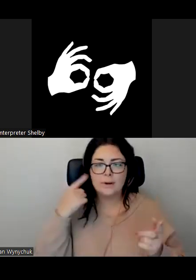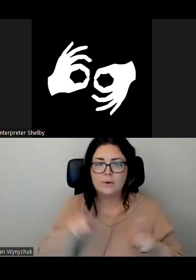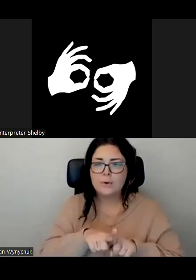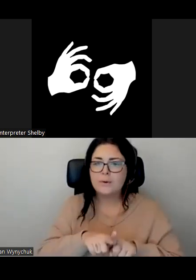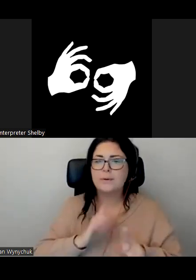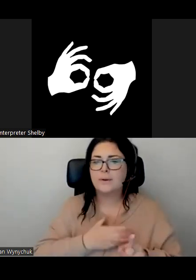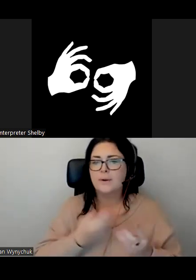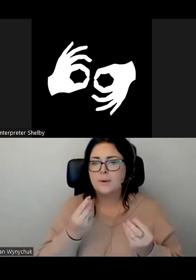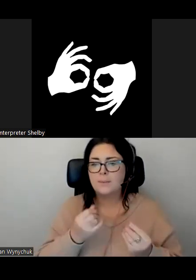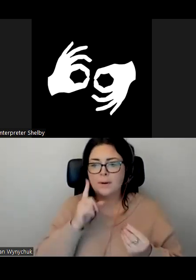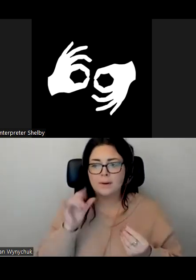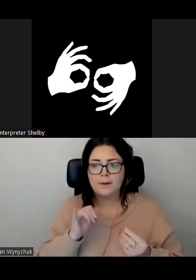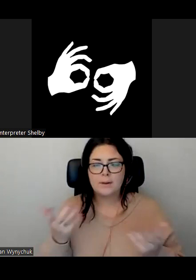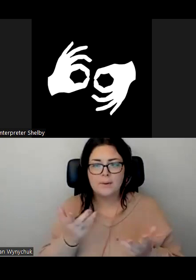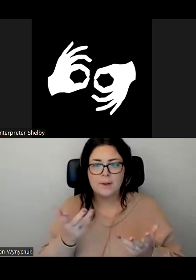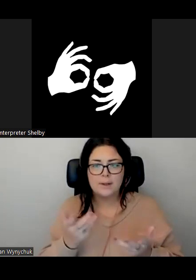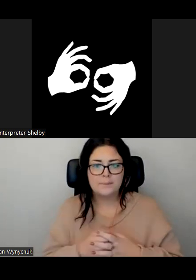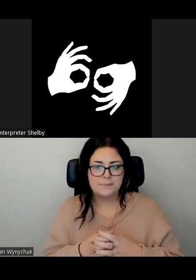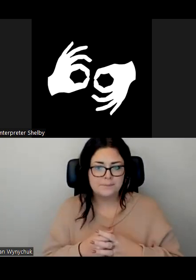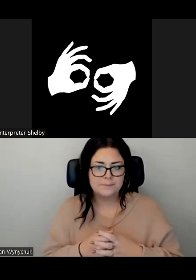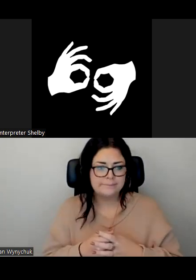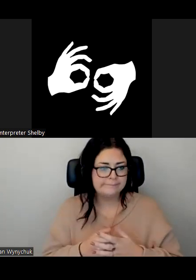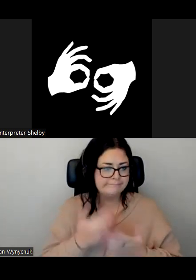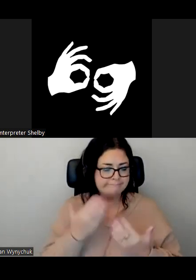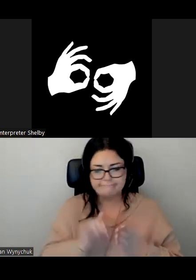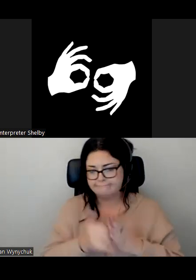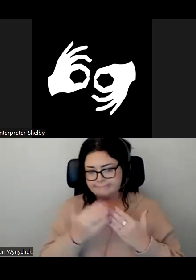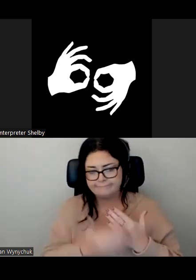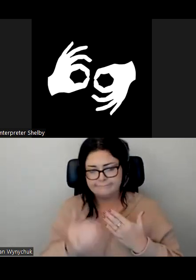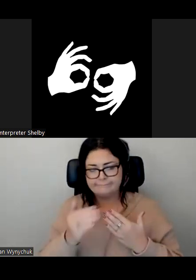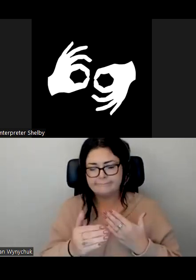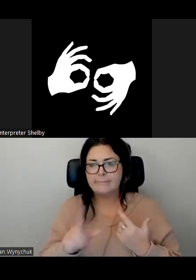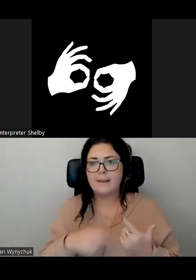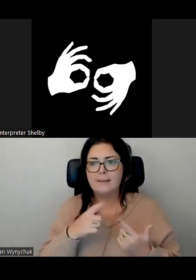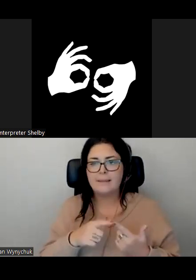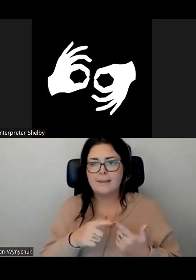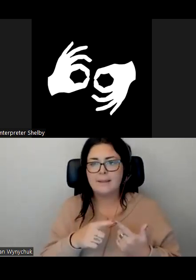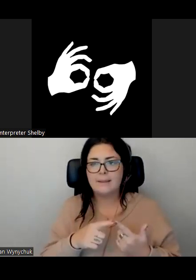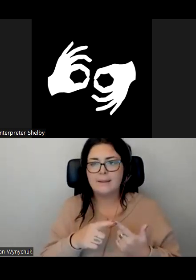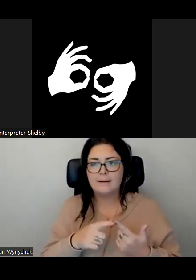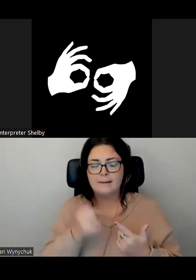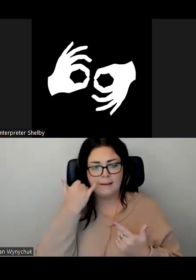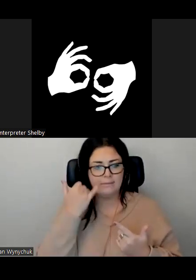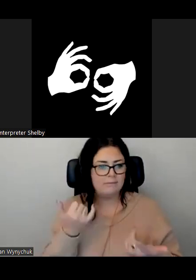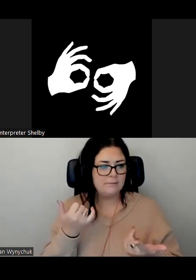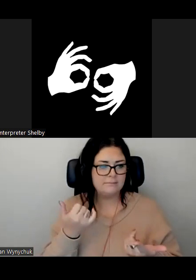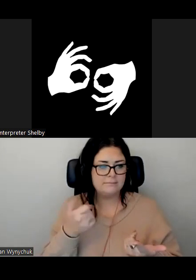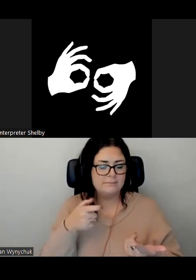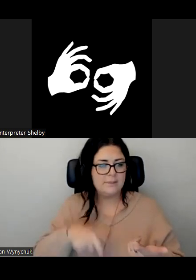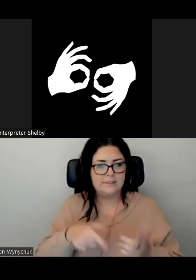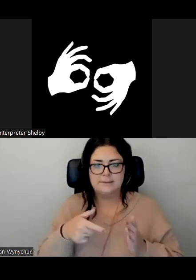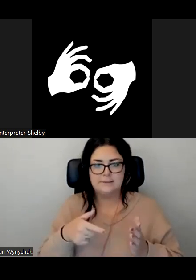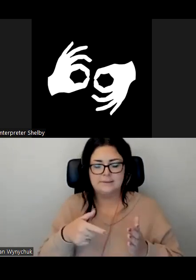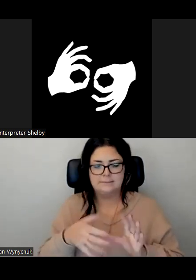like, what it is that we're going to do, and then what would happen should this contract break up, should